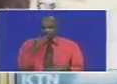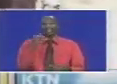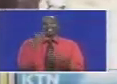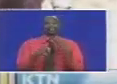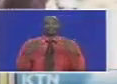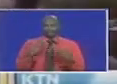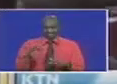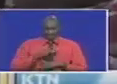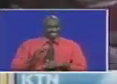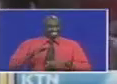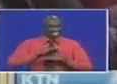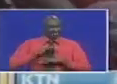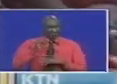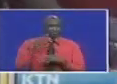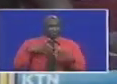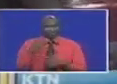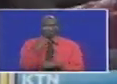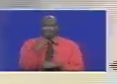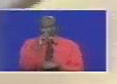but is it enough for Turkana?